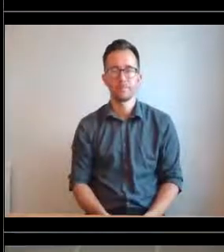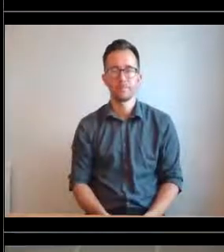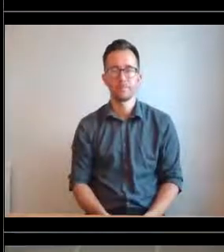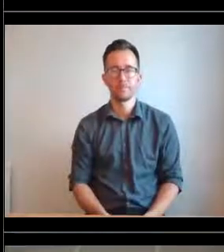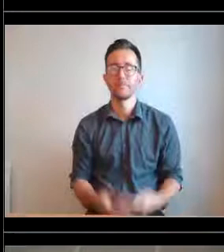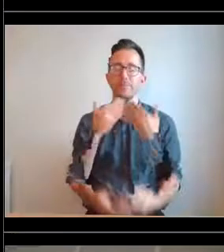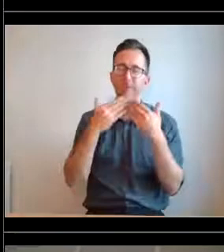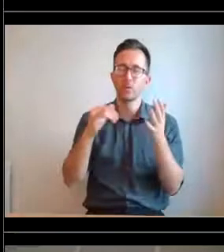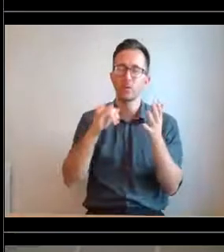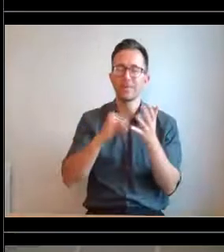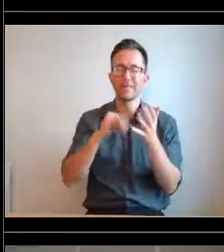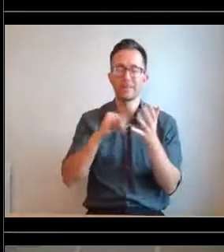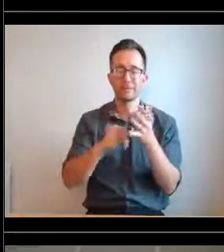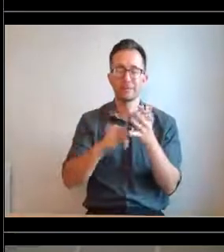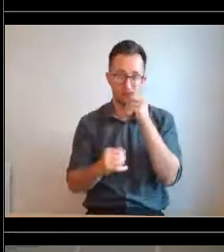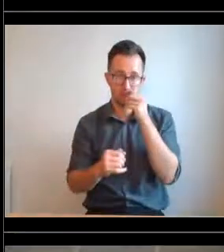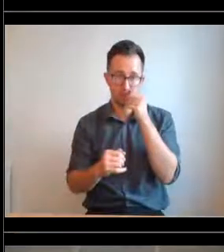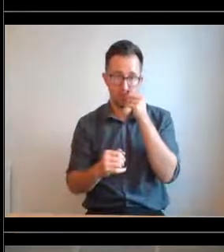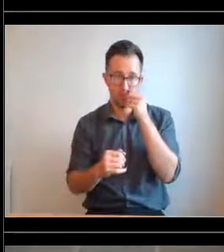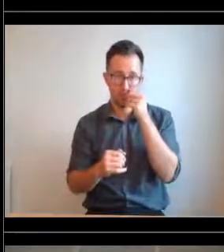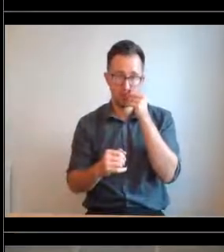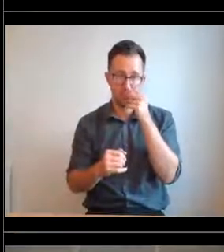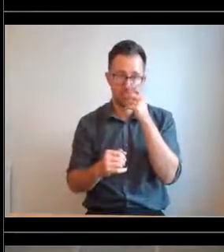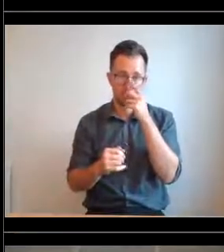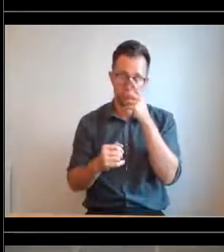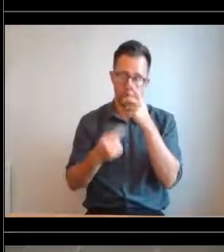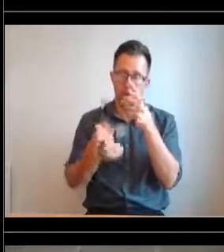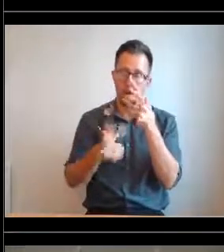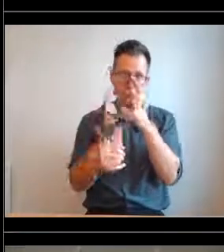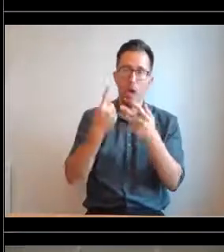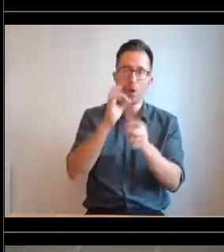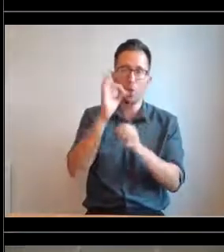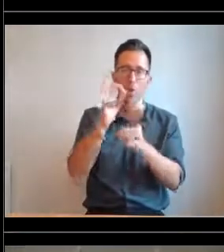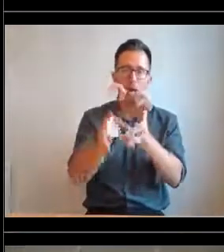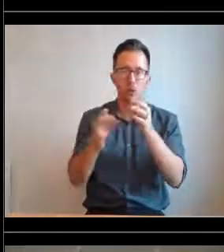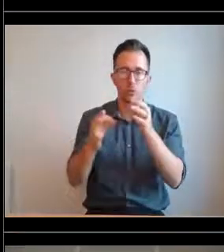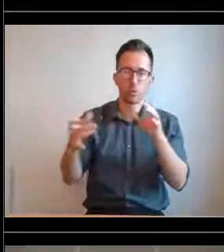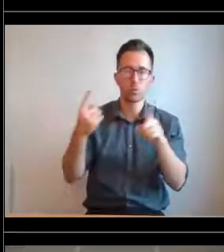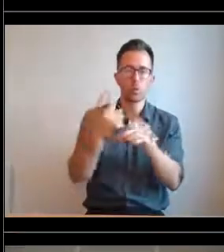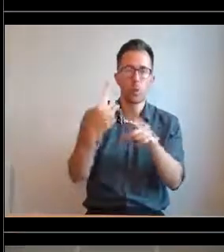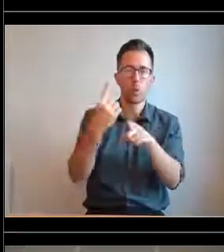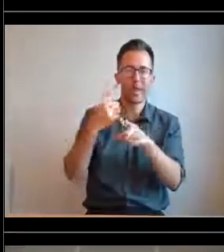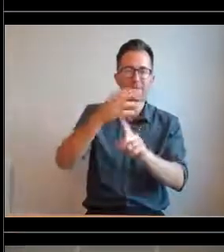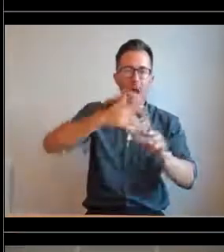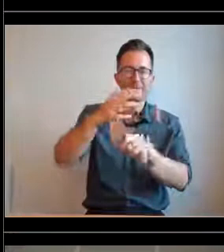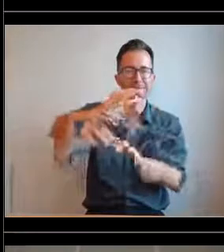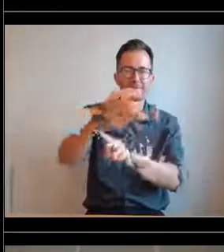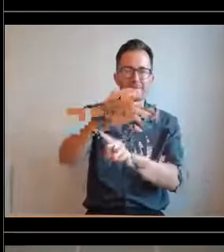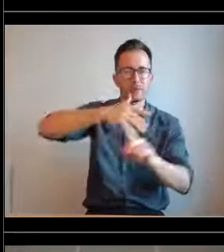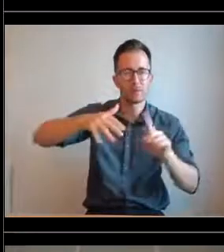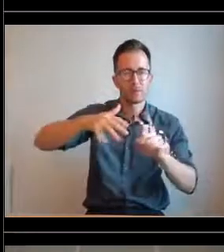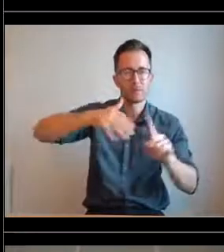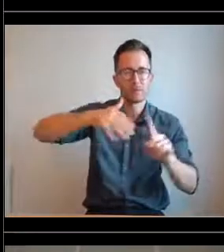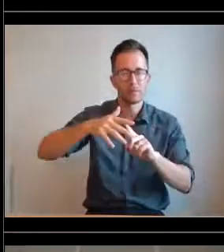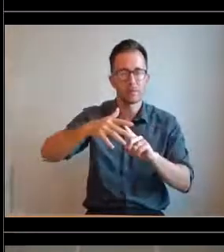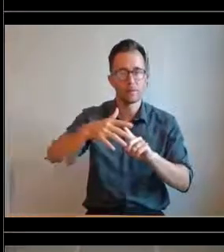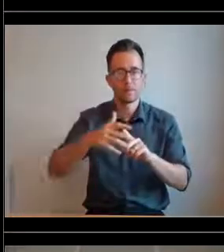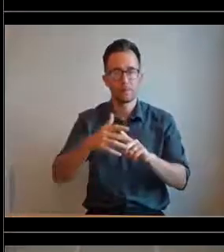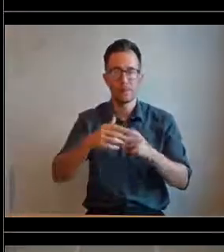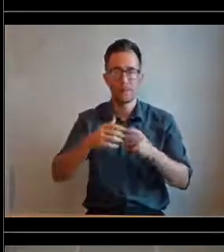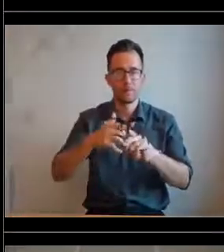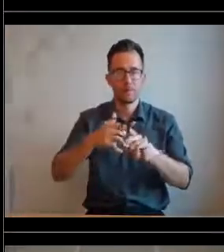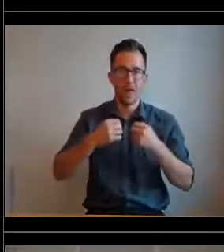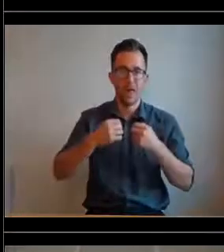Thank you, Steve. And another environmental impact question here, saying that our environmental impact